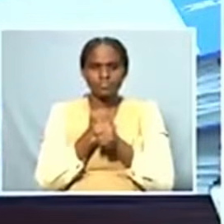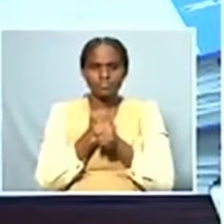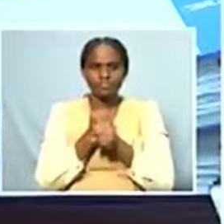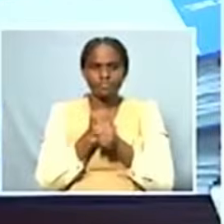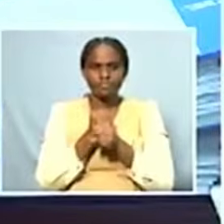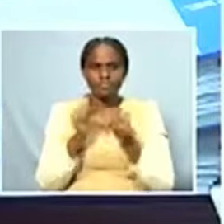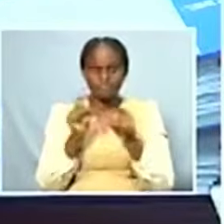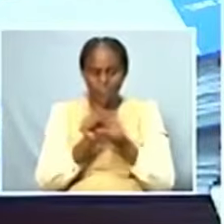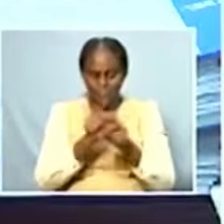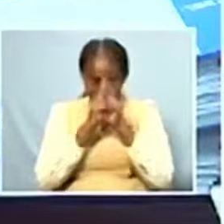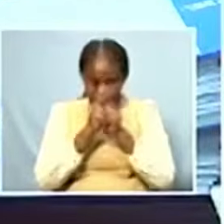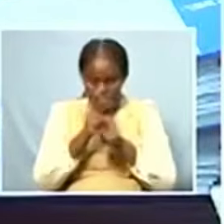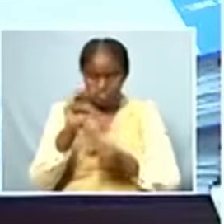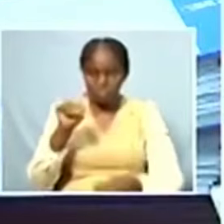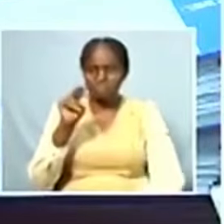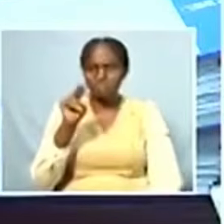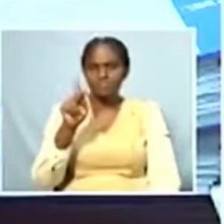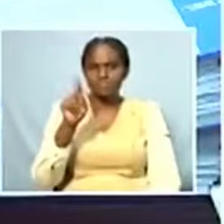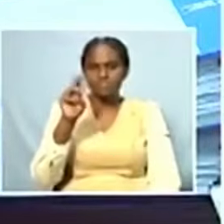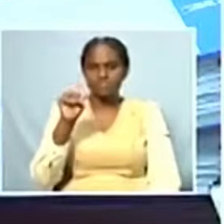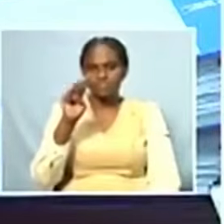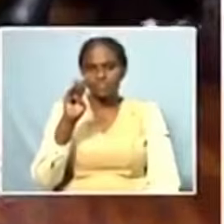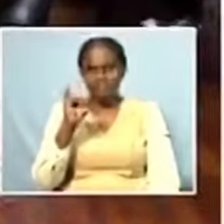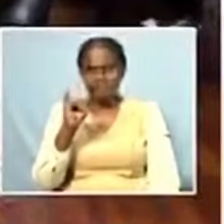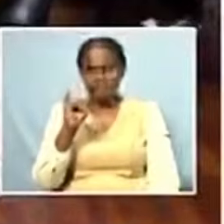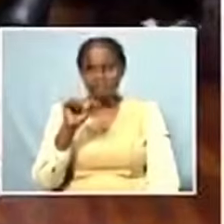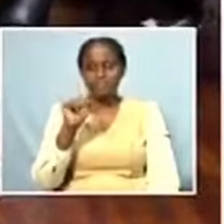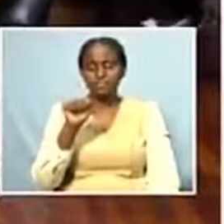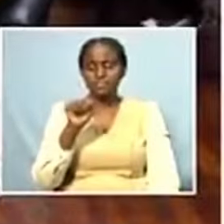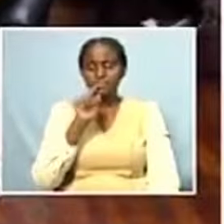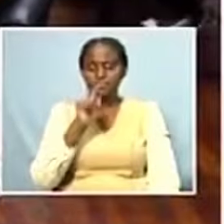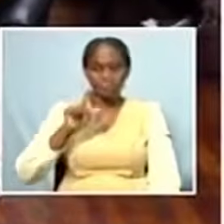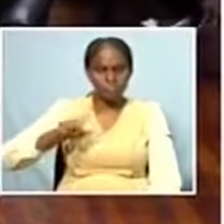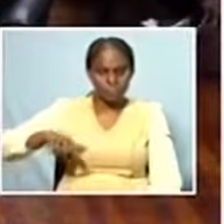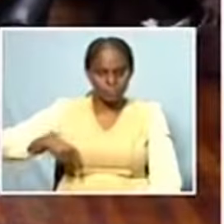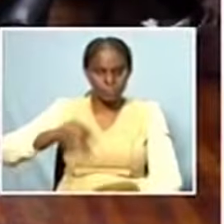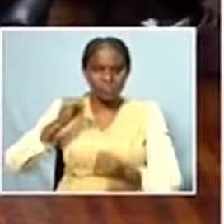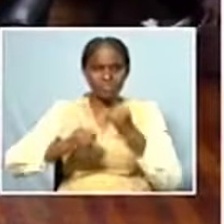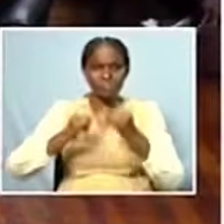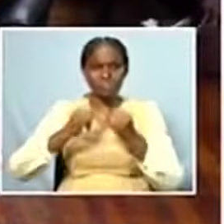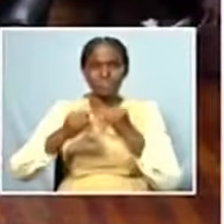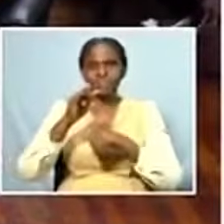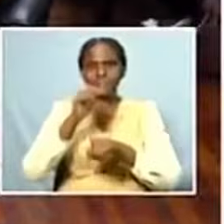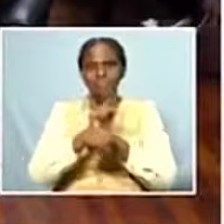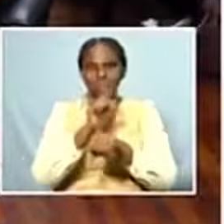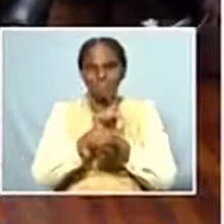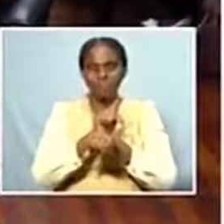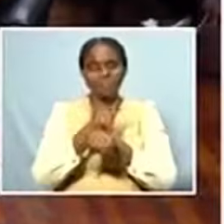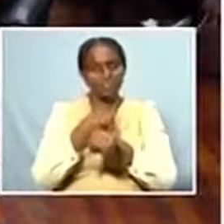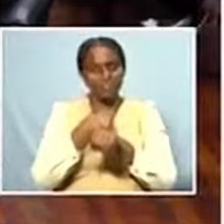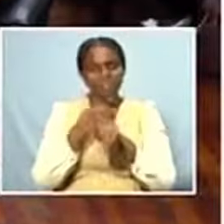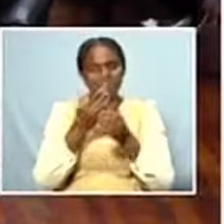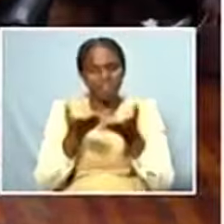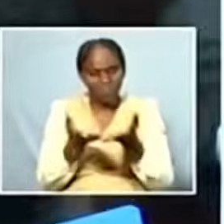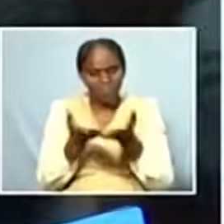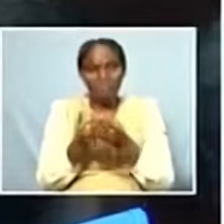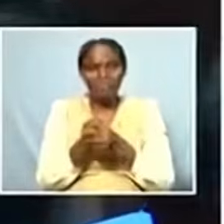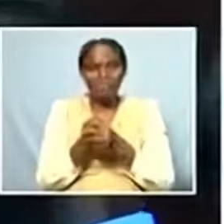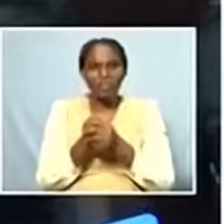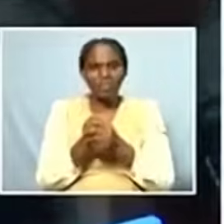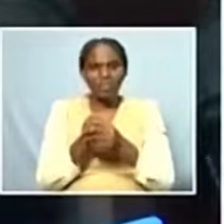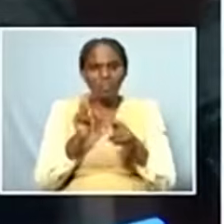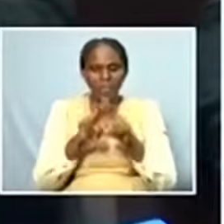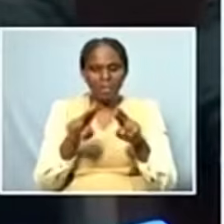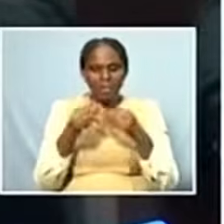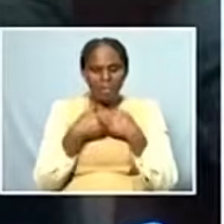And Honorable Mkumbi. Sure, Chair. Delayed completion of projects. That's where we are, I guess. Chair,